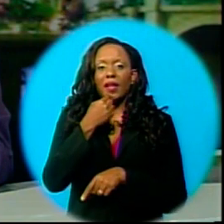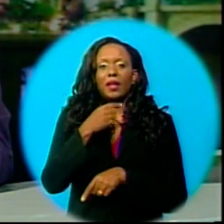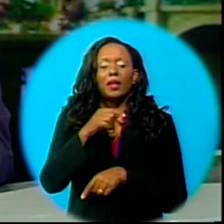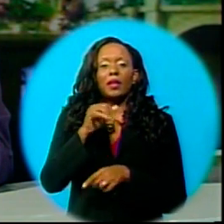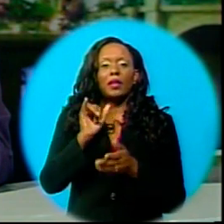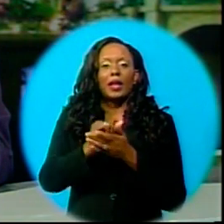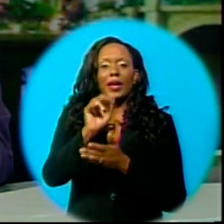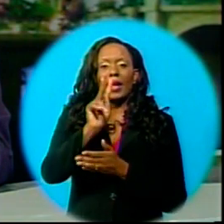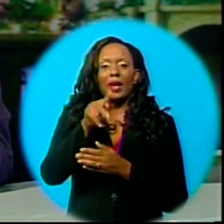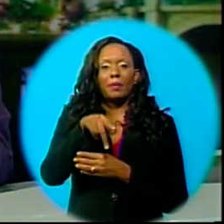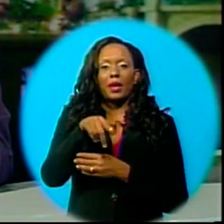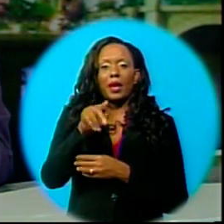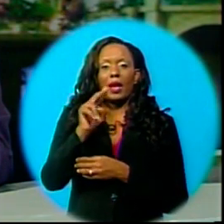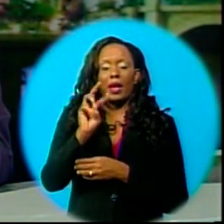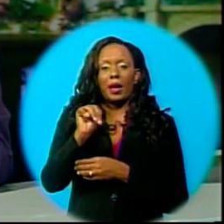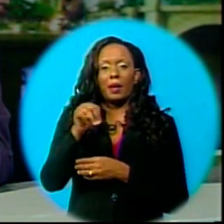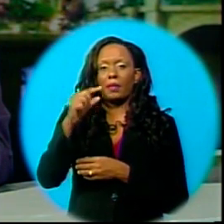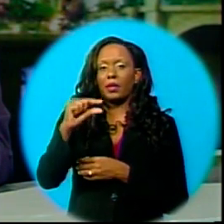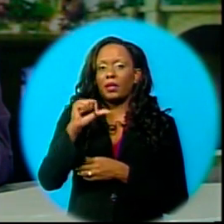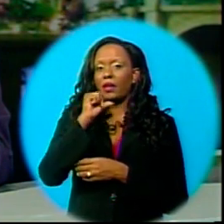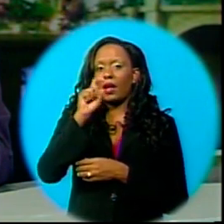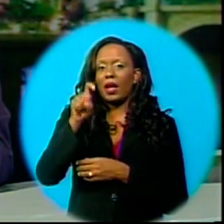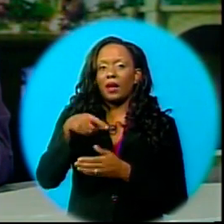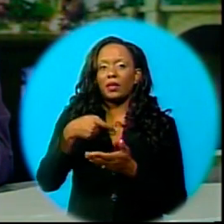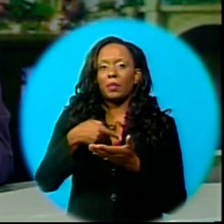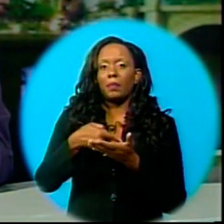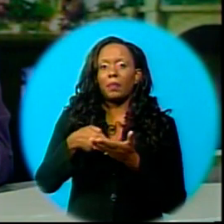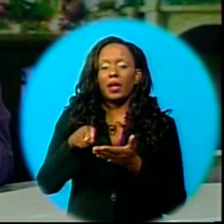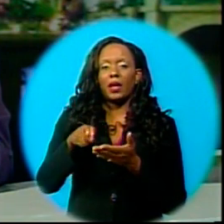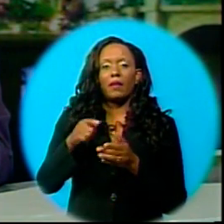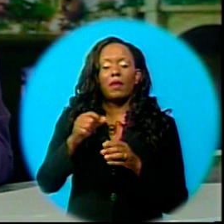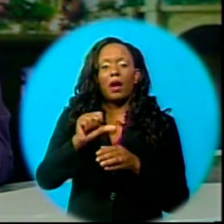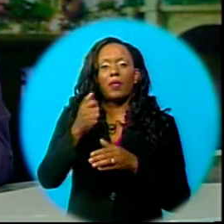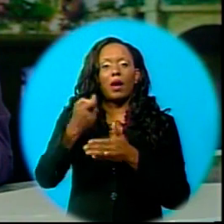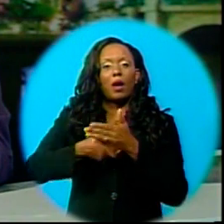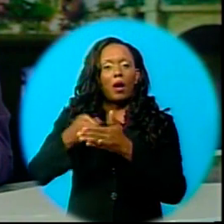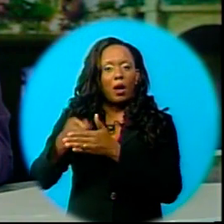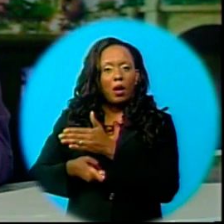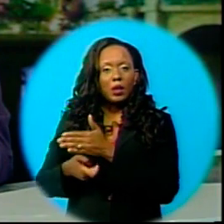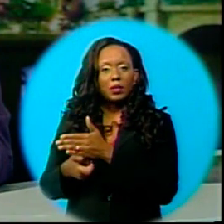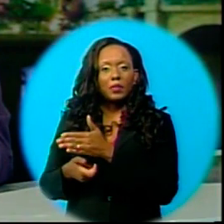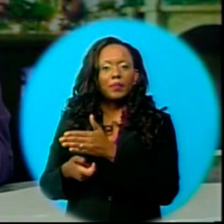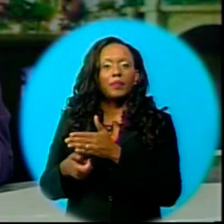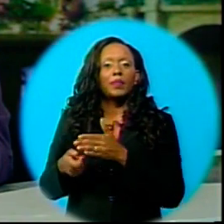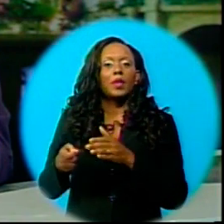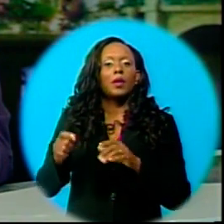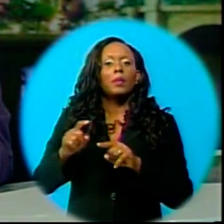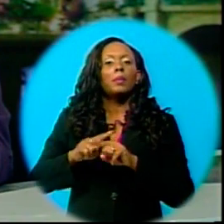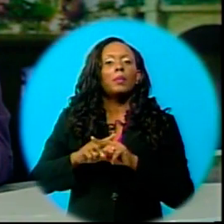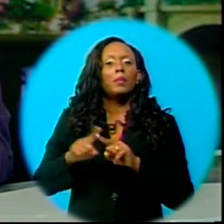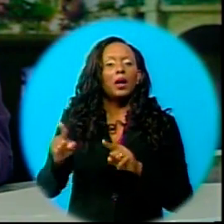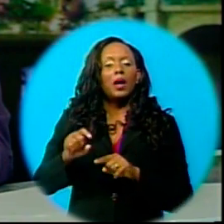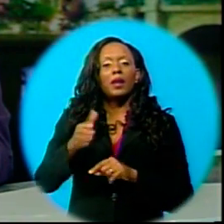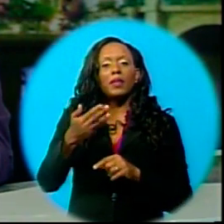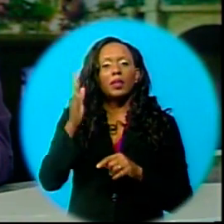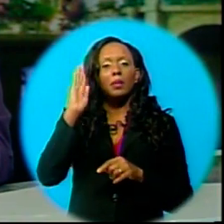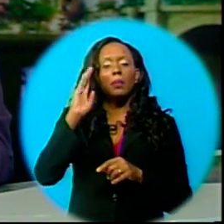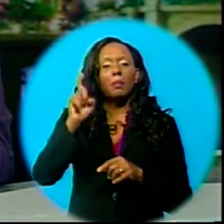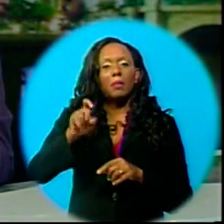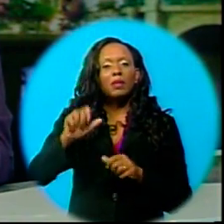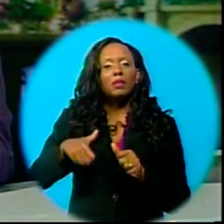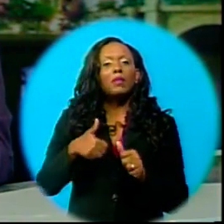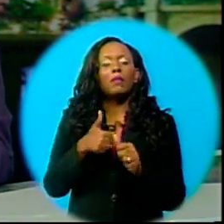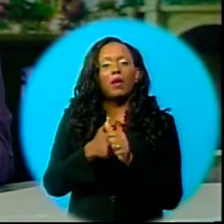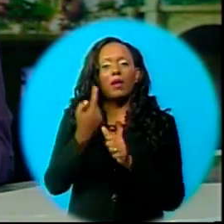were not ordered to pay the costs of the plaintiffs. As well, Mr. Gollop says further stipulations must be met for such